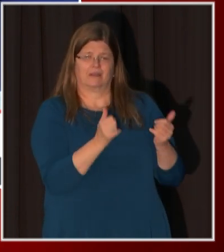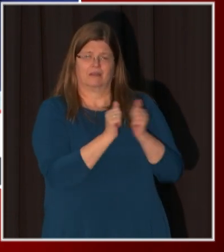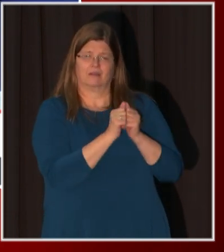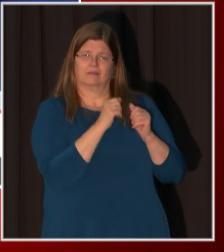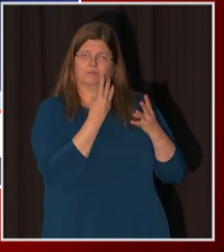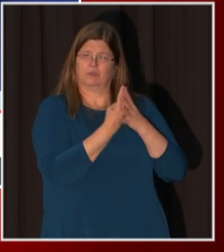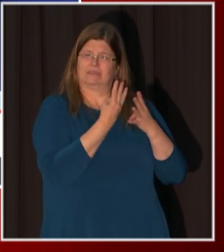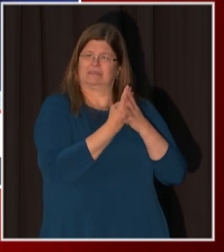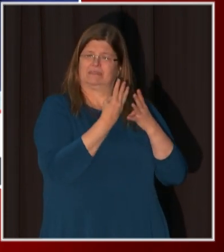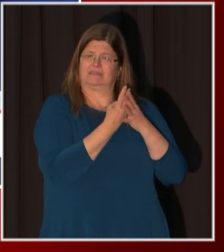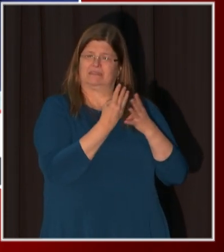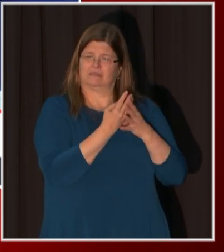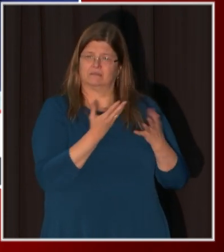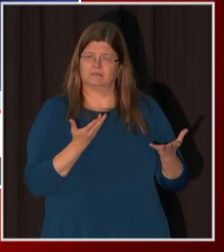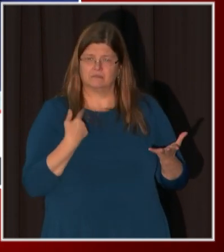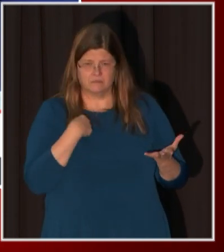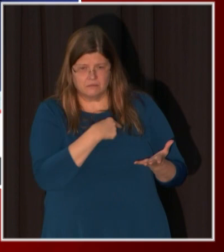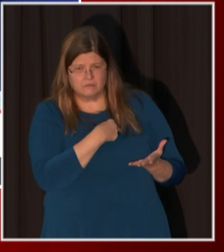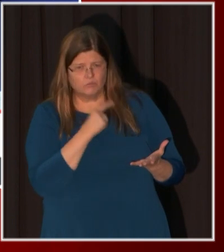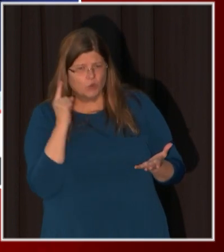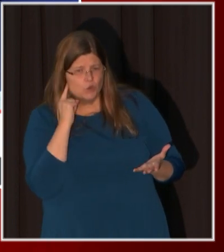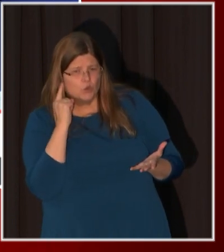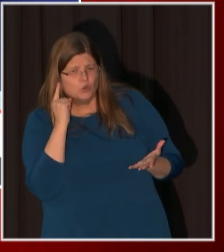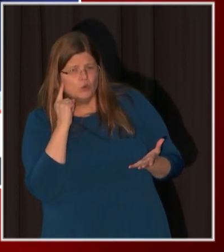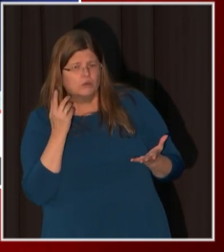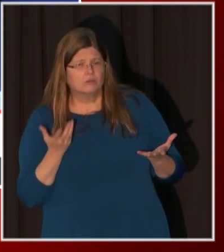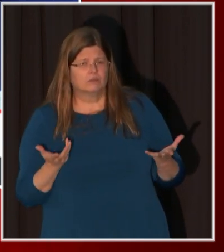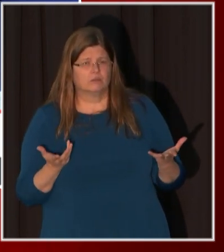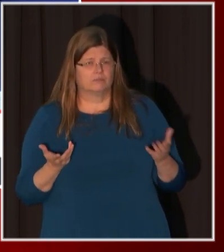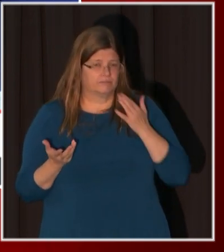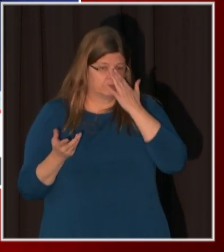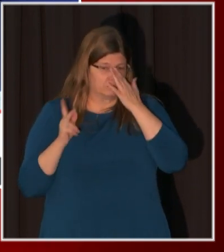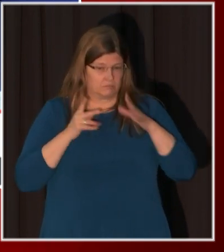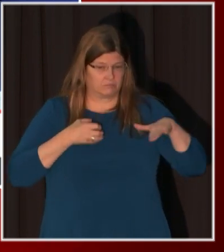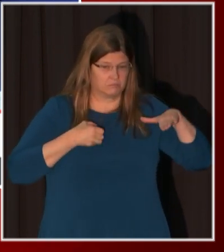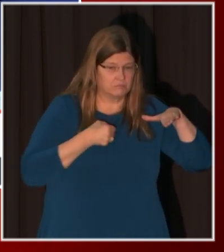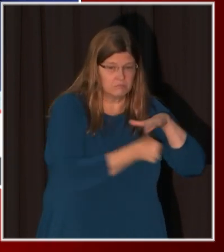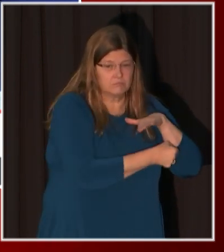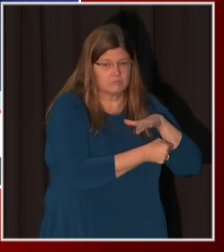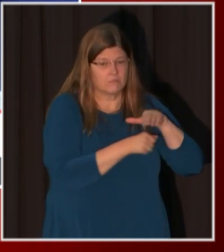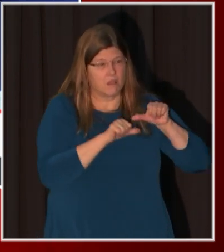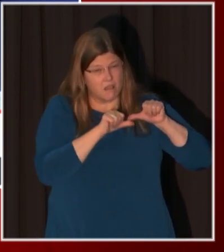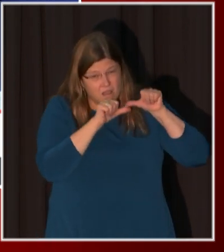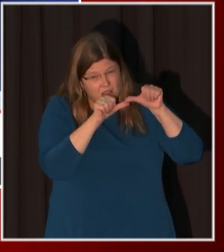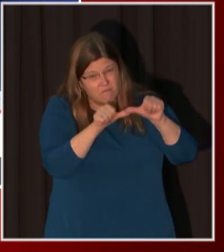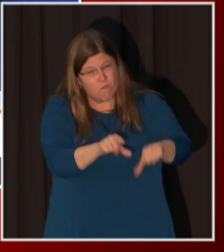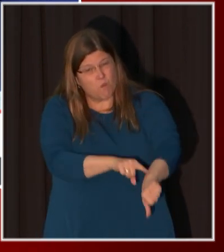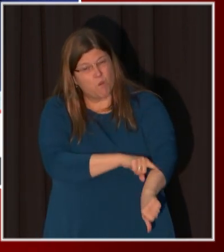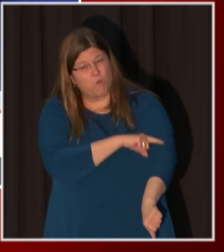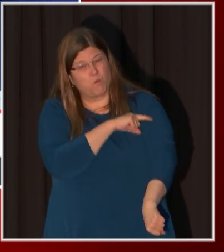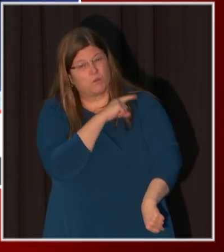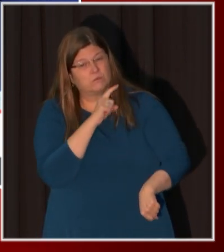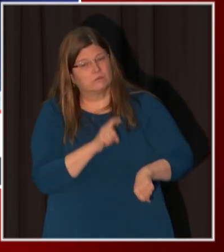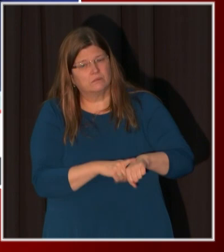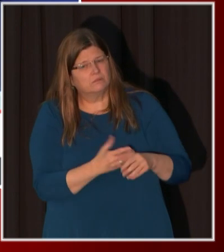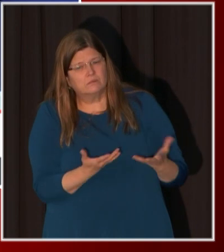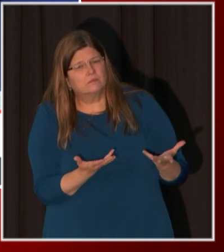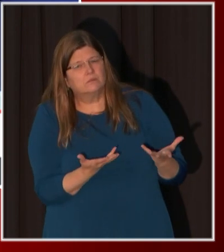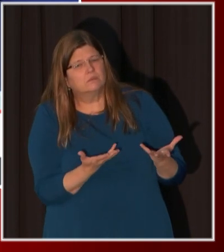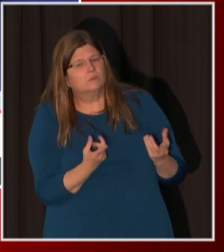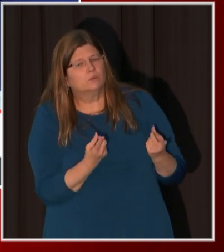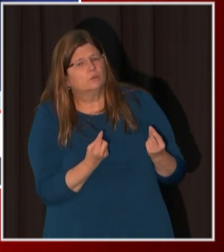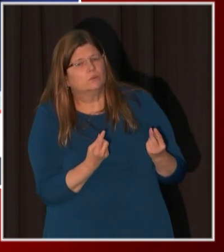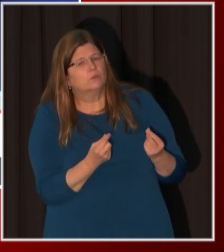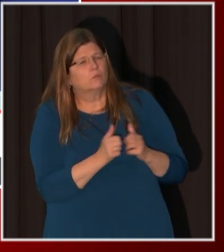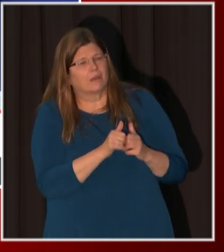that in some cases people said the inmates were being locked up for extended periods. I'd like to know what's the situation there. Has the city